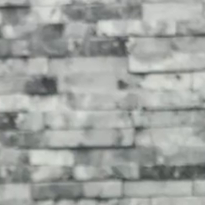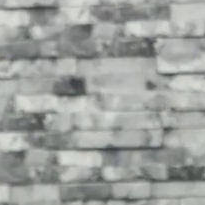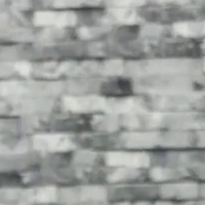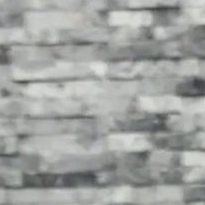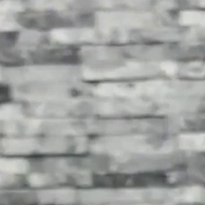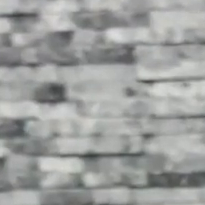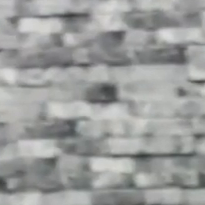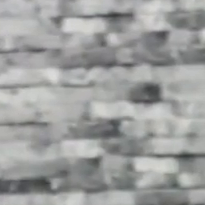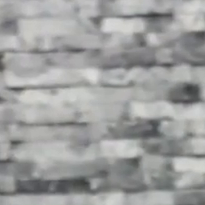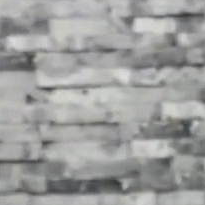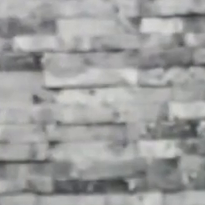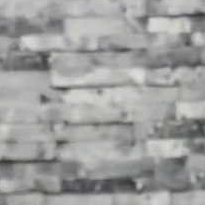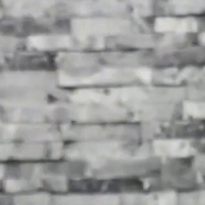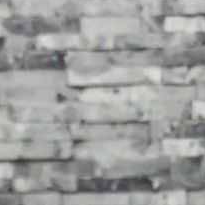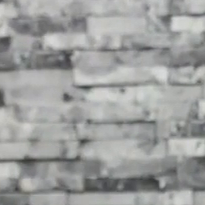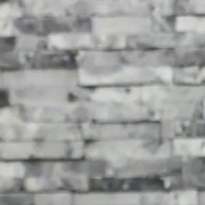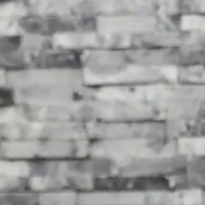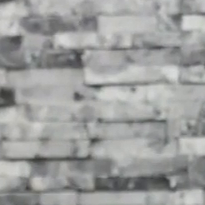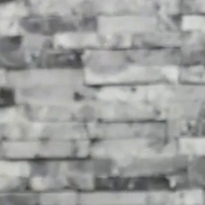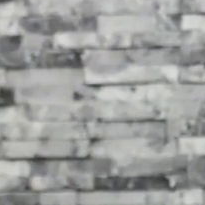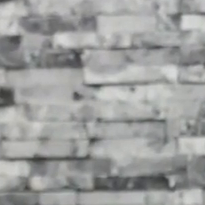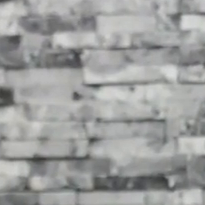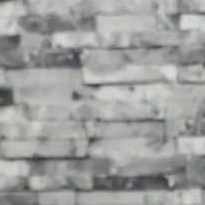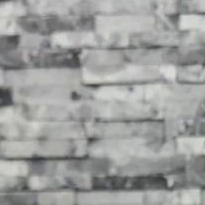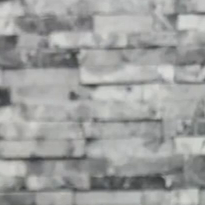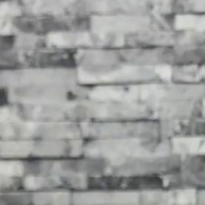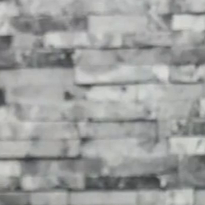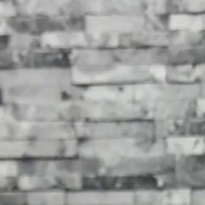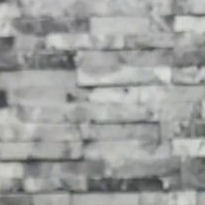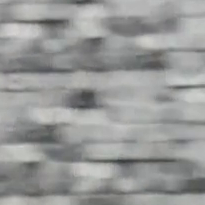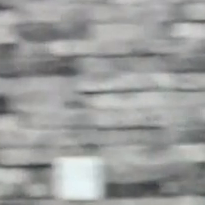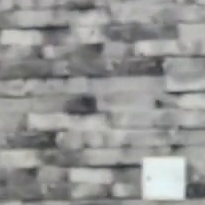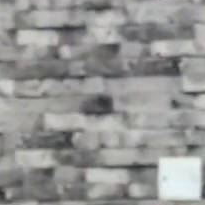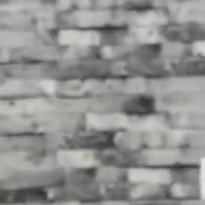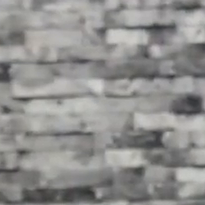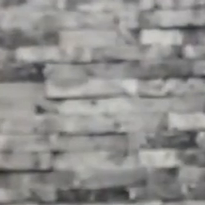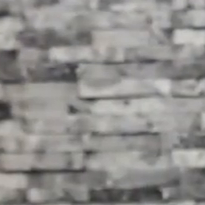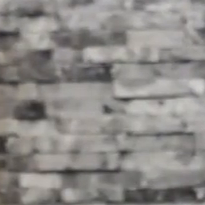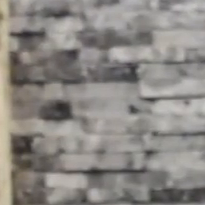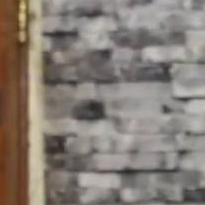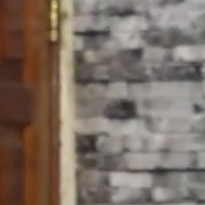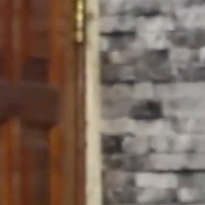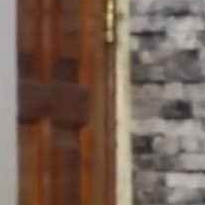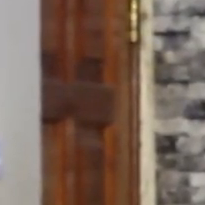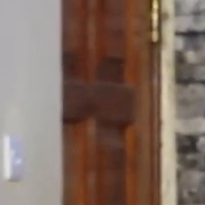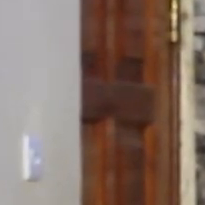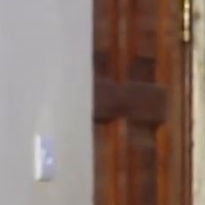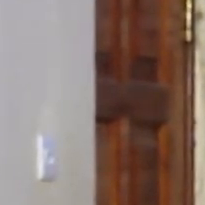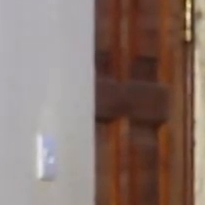blow in the air and land on your land, and you won't have to do a thing. And they seem to grow